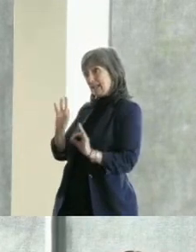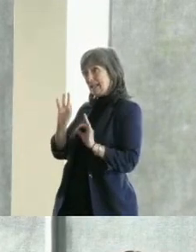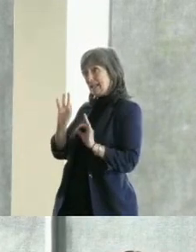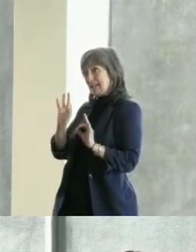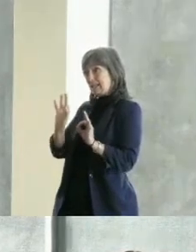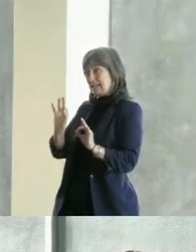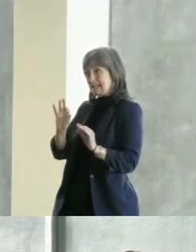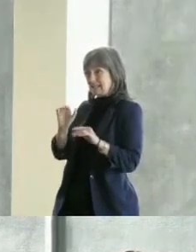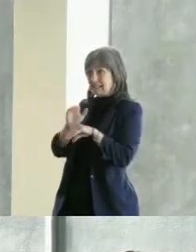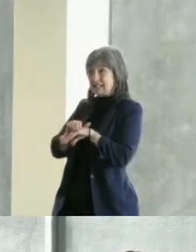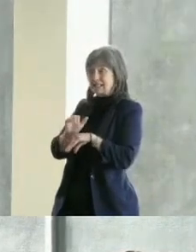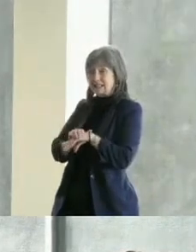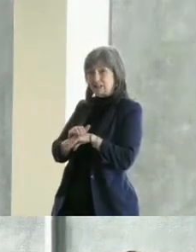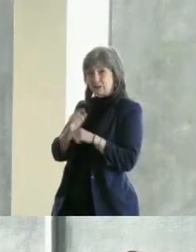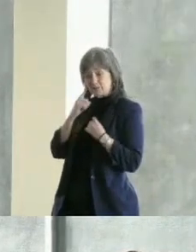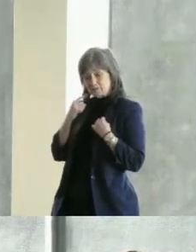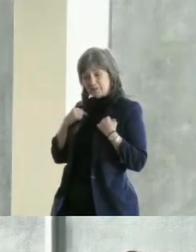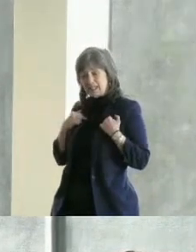in me,